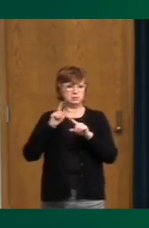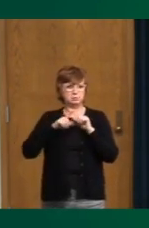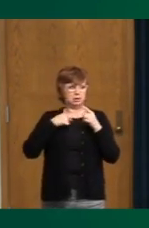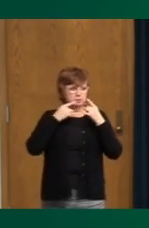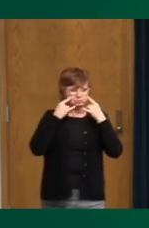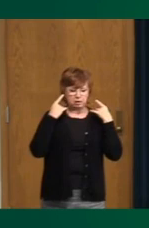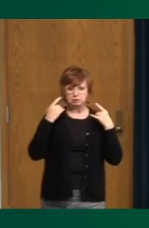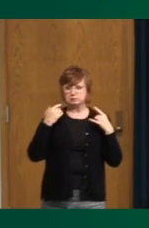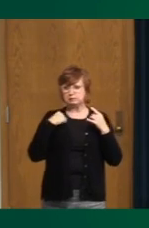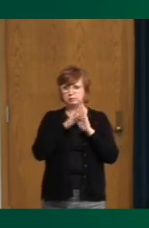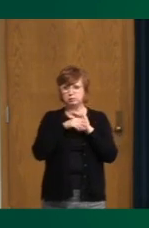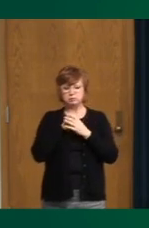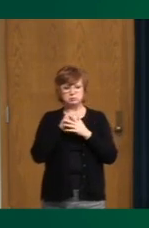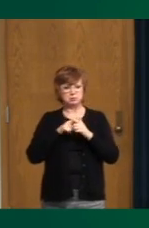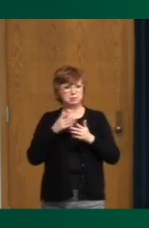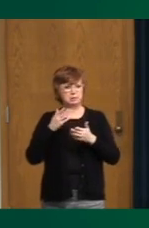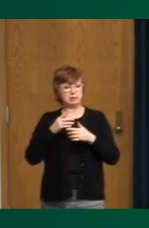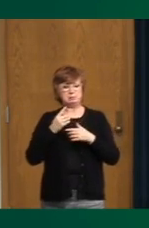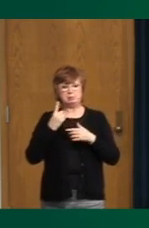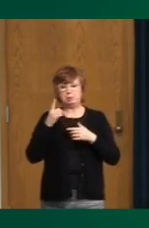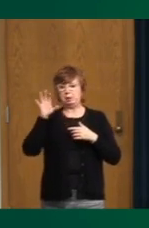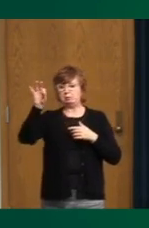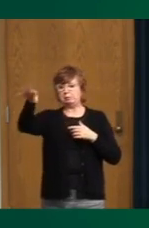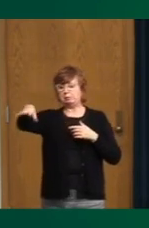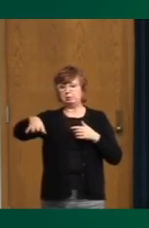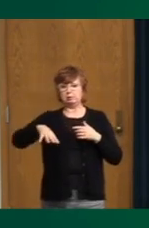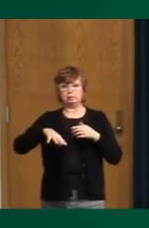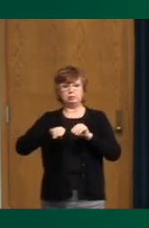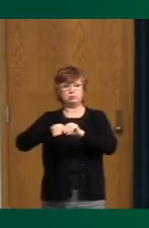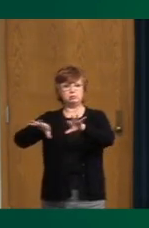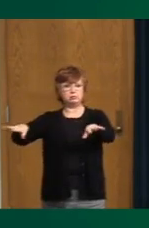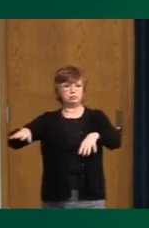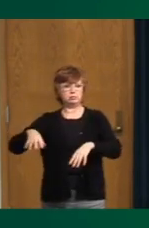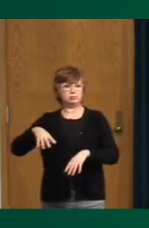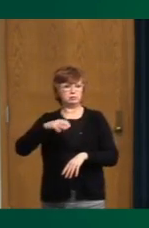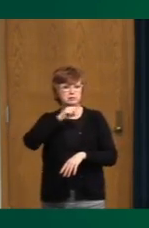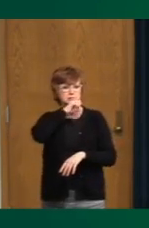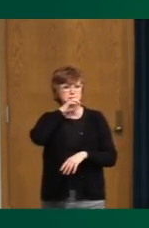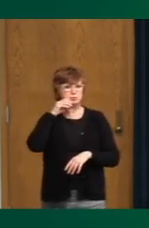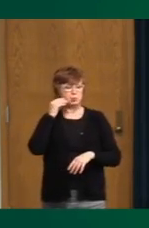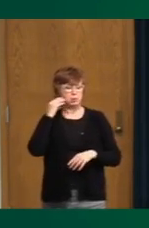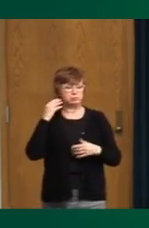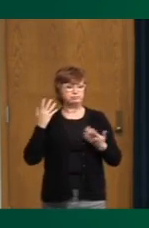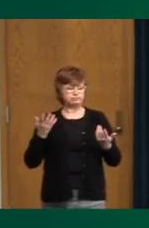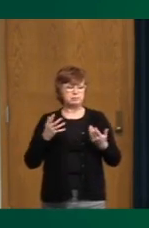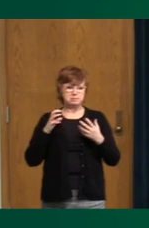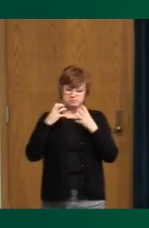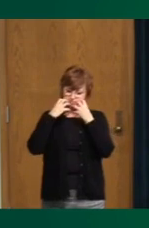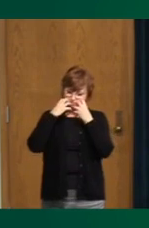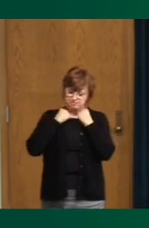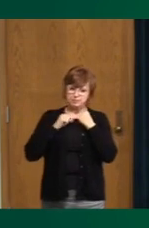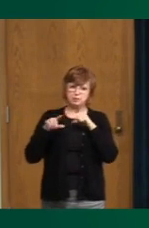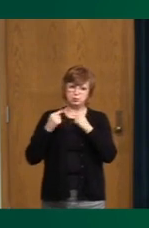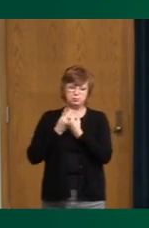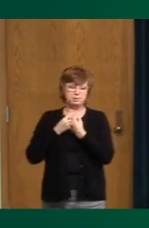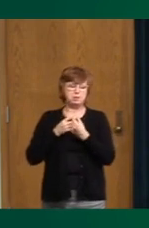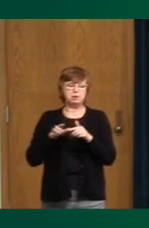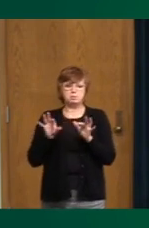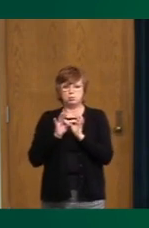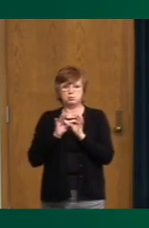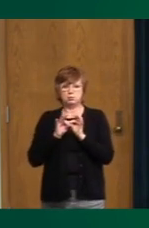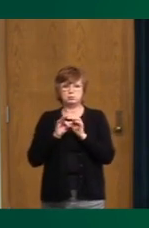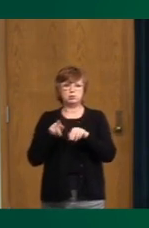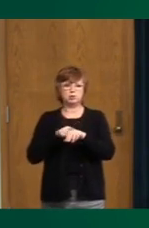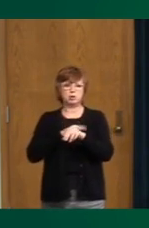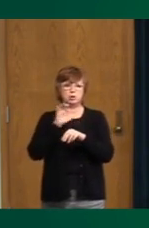may still inadvertently introduce COVID. So we really need to protect our most vulnerable, especially in long-term care